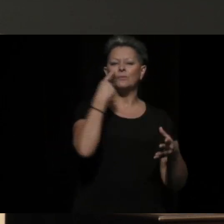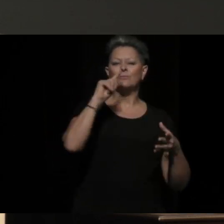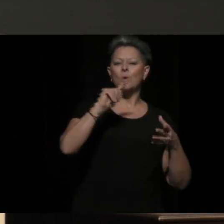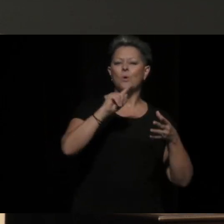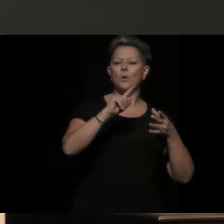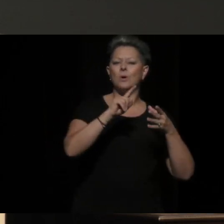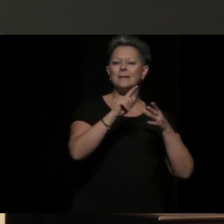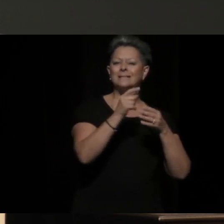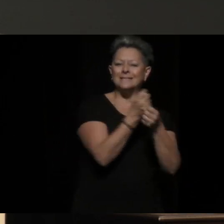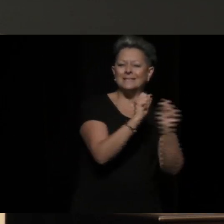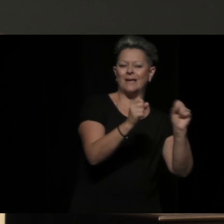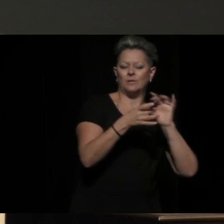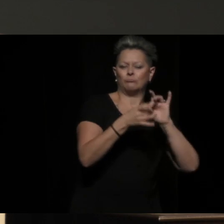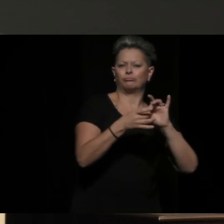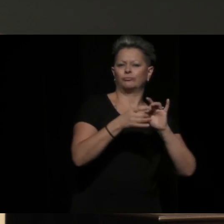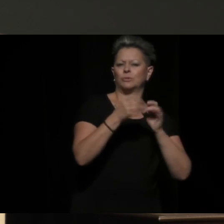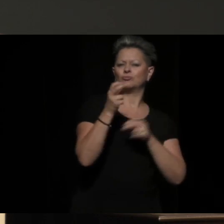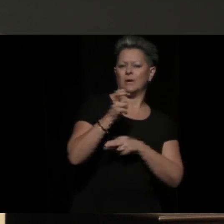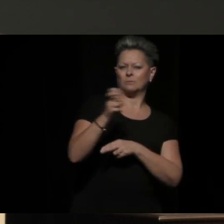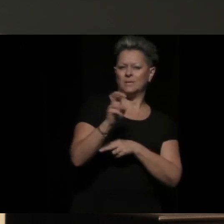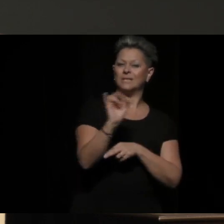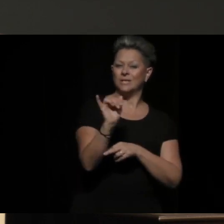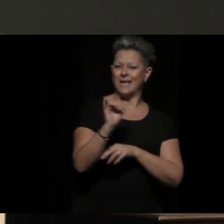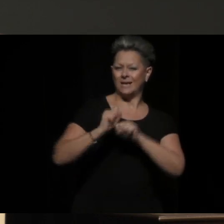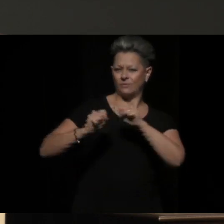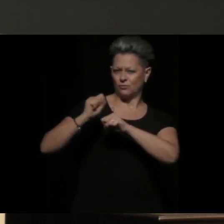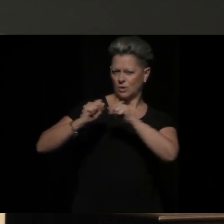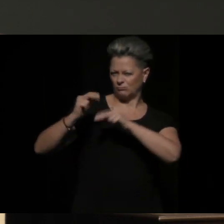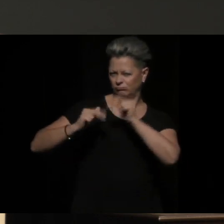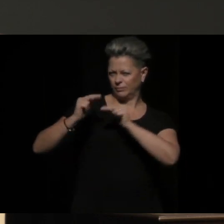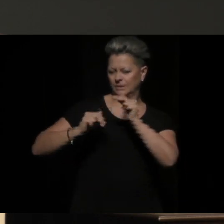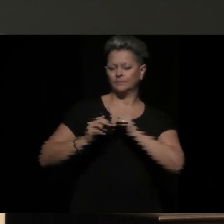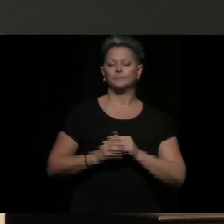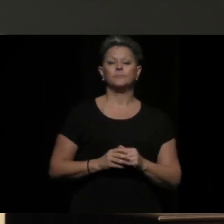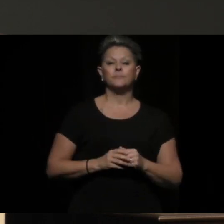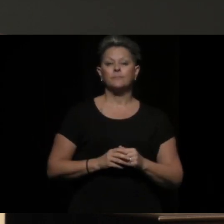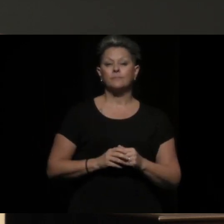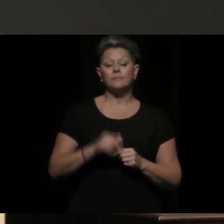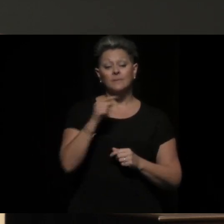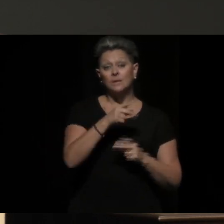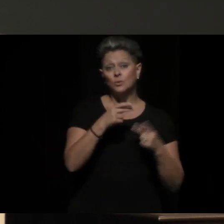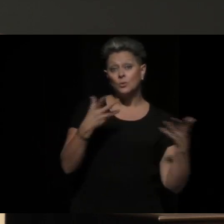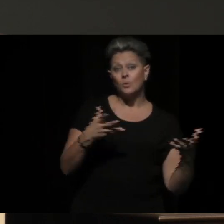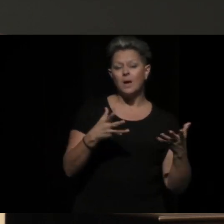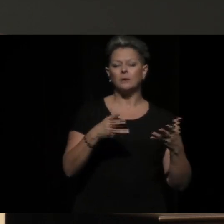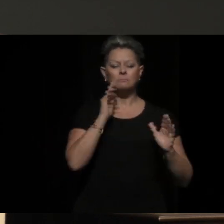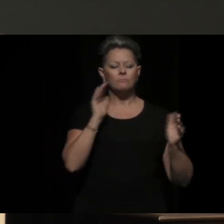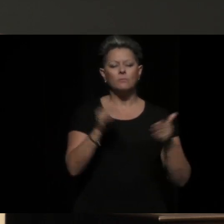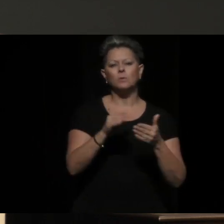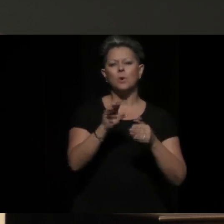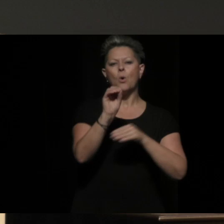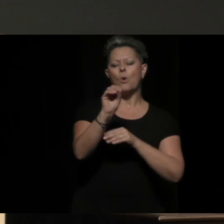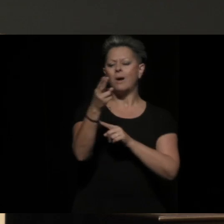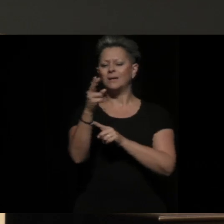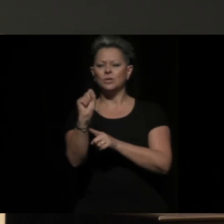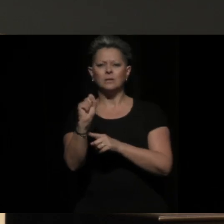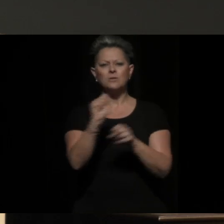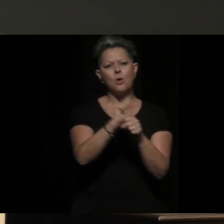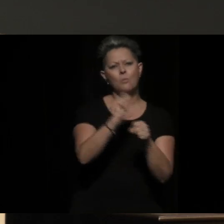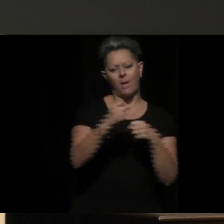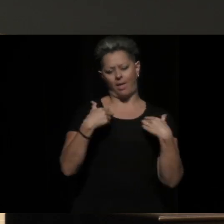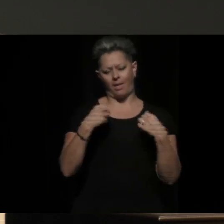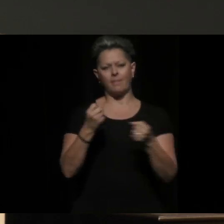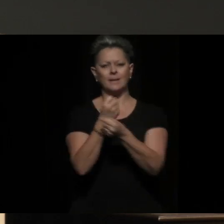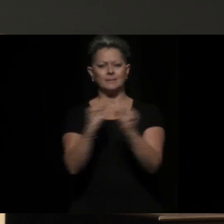of Transportation and Infrastructure. In his role, he advances occupational health and safety priorities.